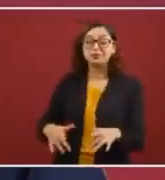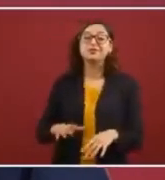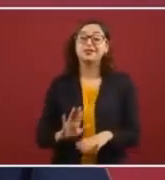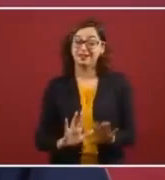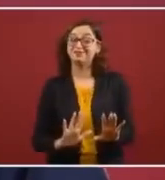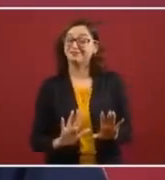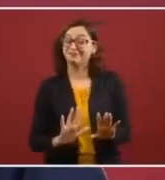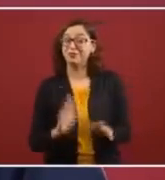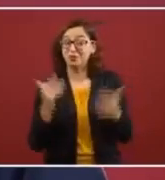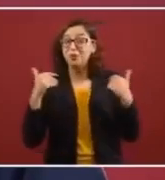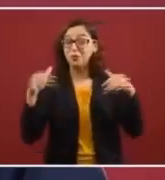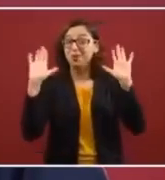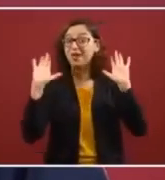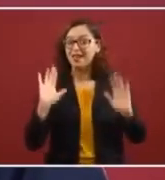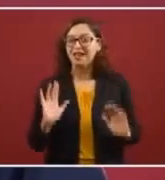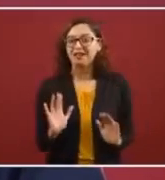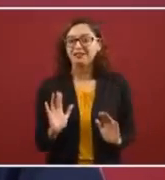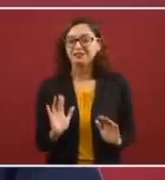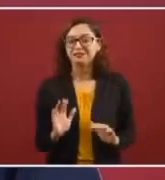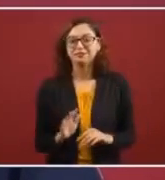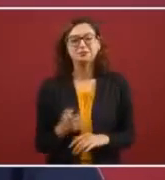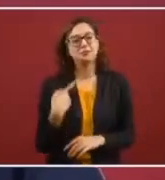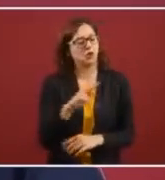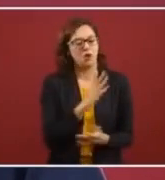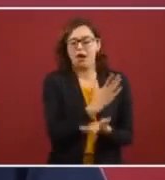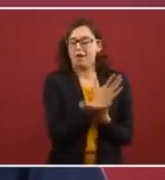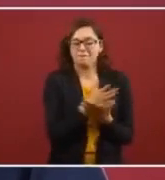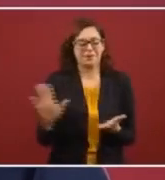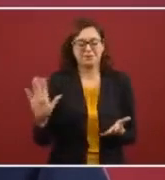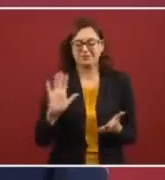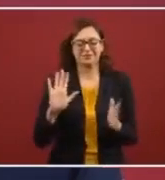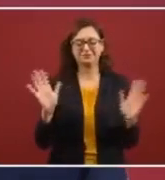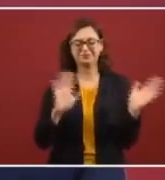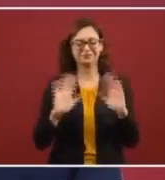so even if you weren't asking for that, independently of that,